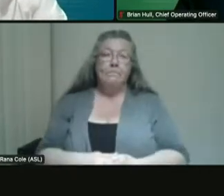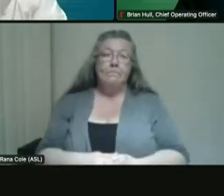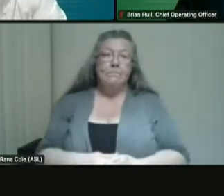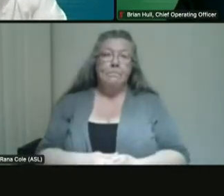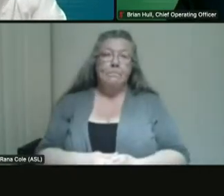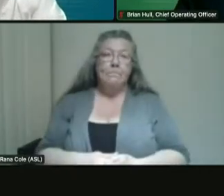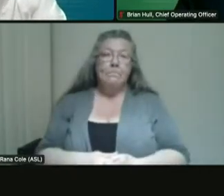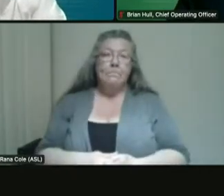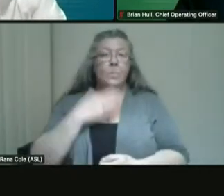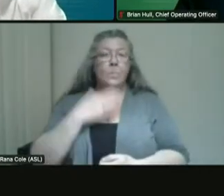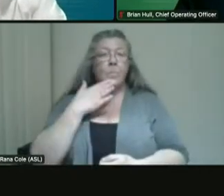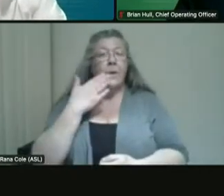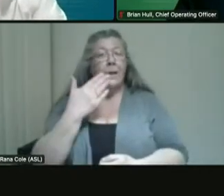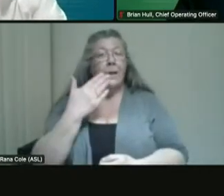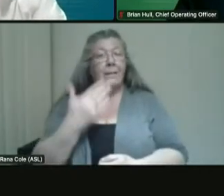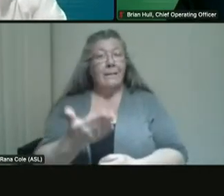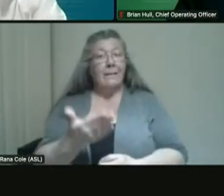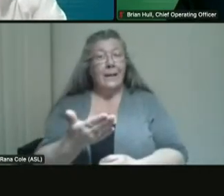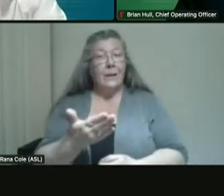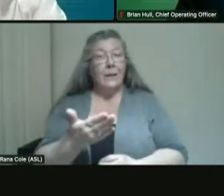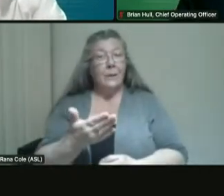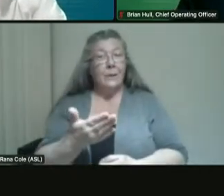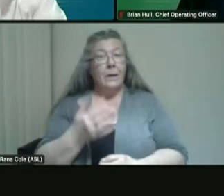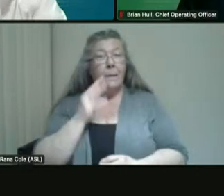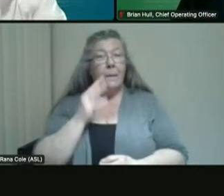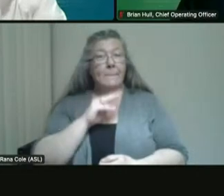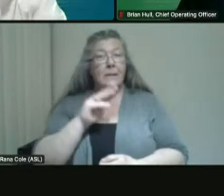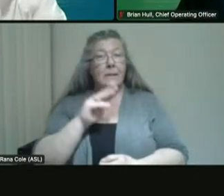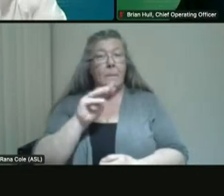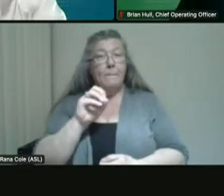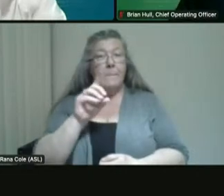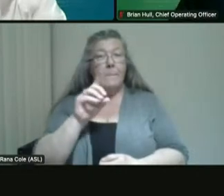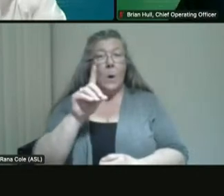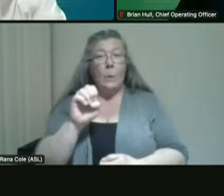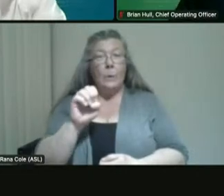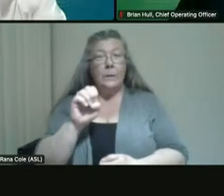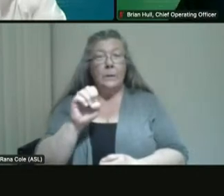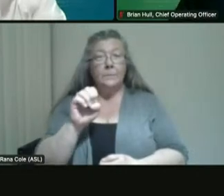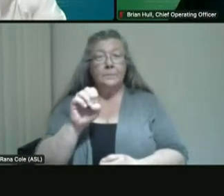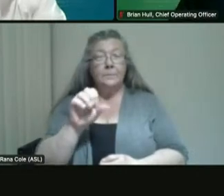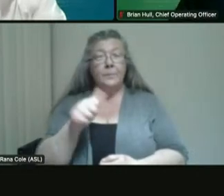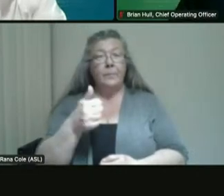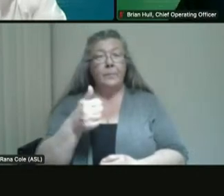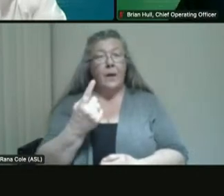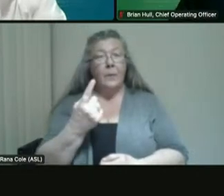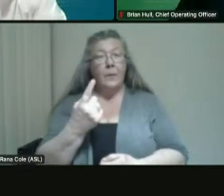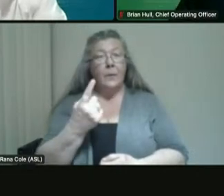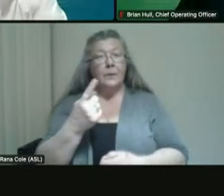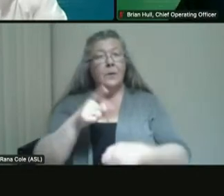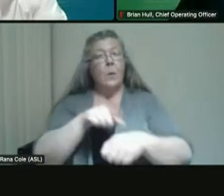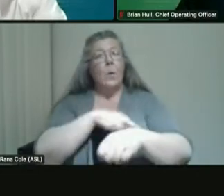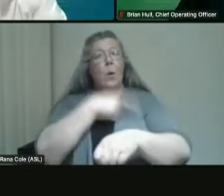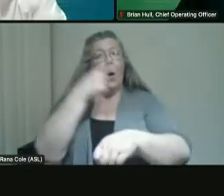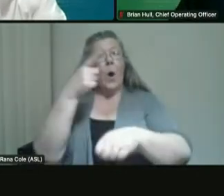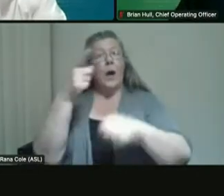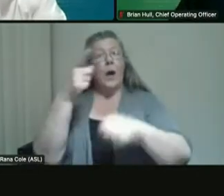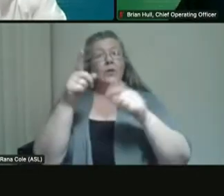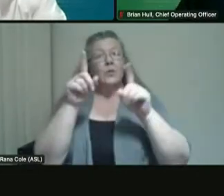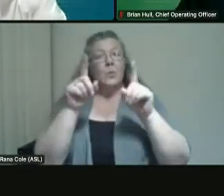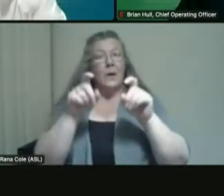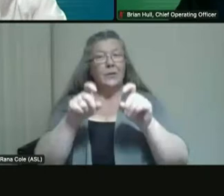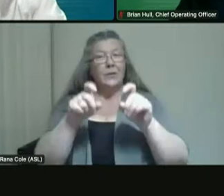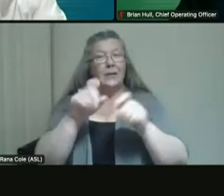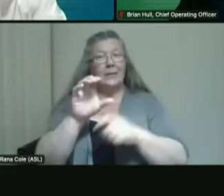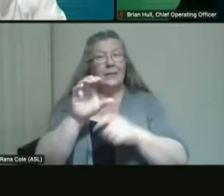Thank you for that. Ms. Bowe, do we have another one lined up? Yes, this one's a long one, but we'll start here. MCPS spent years rolling